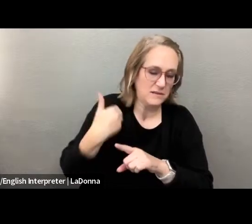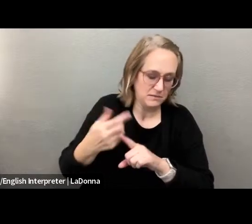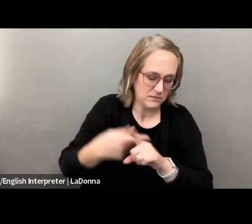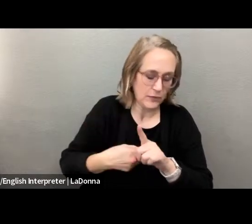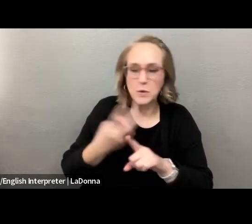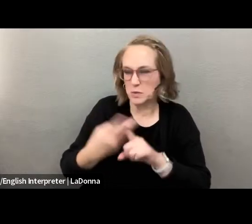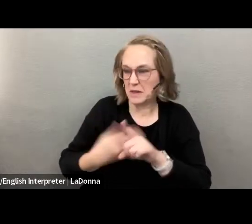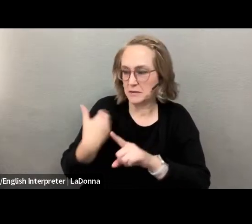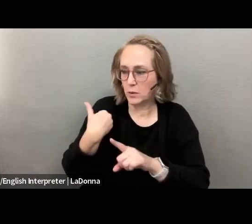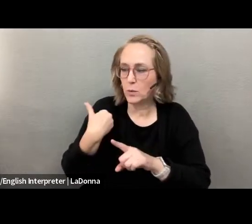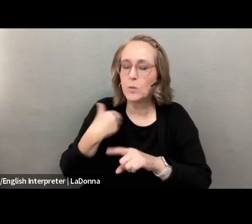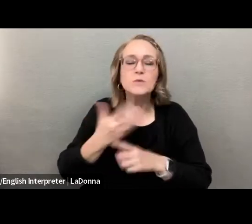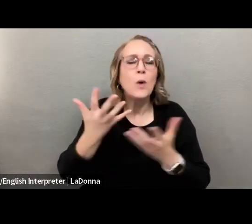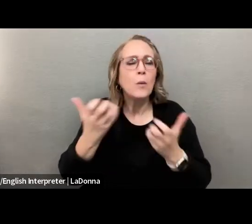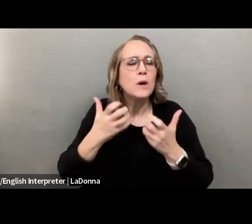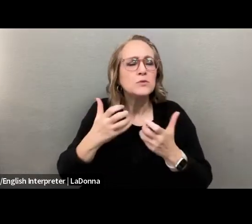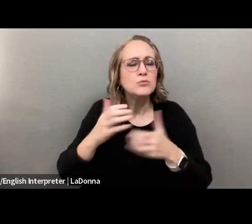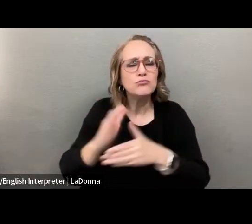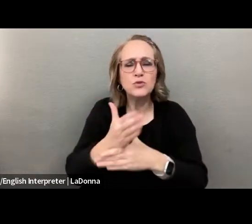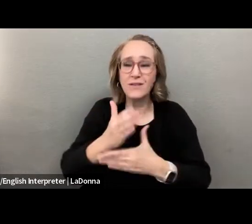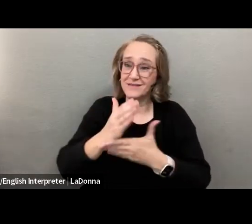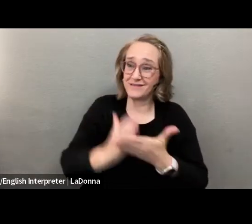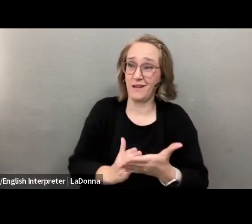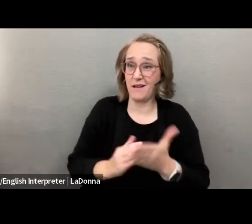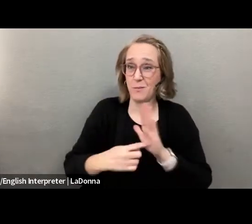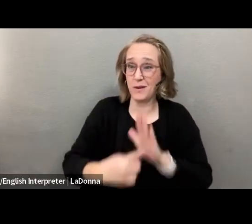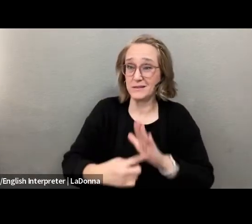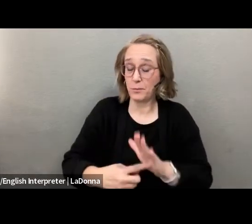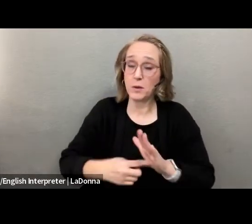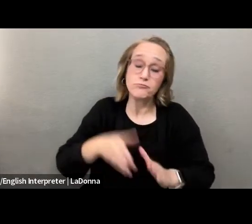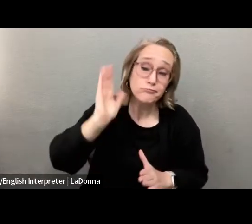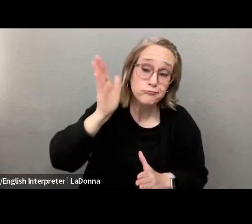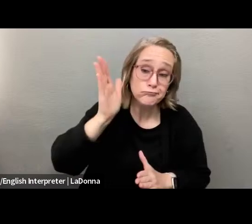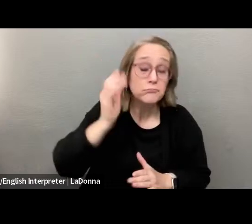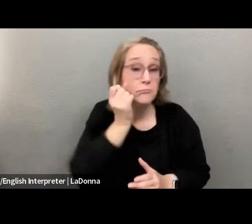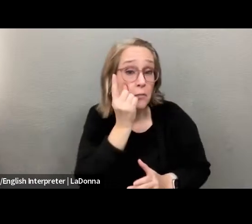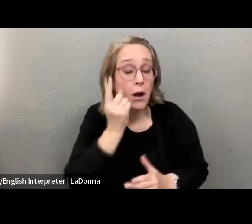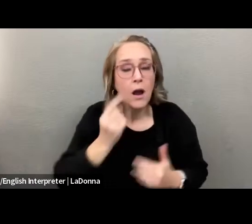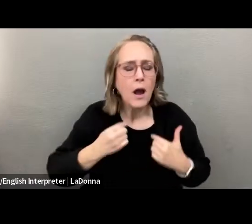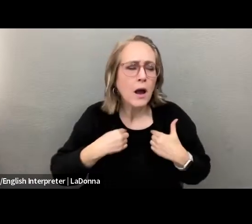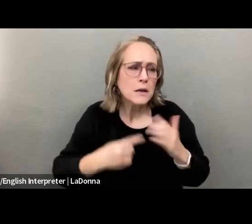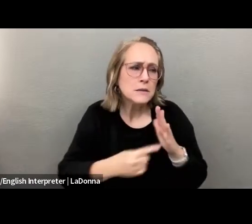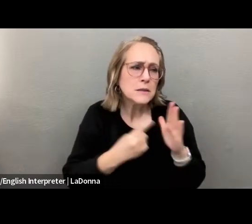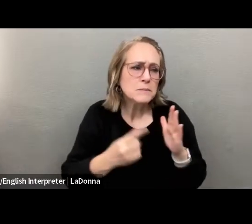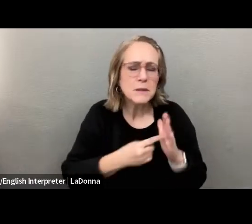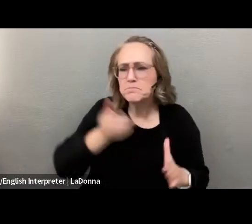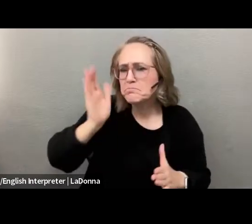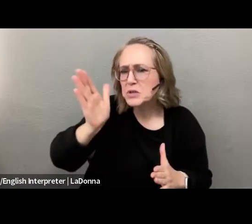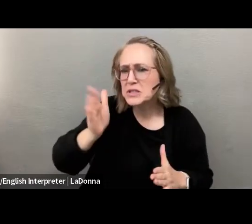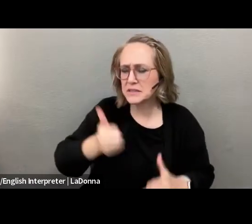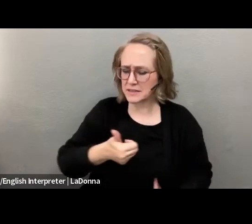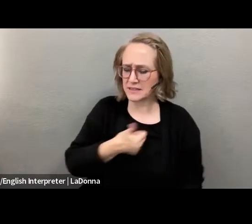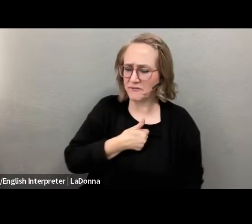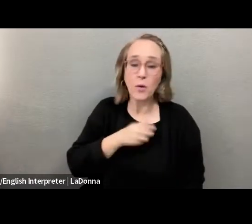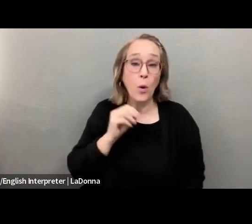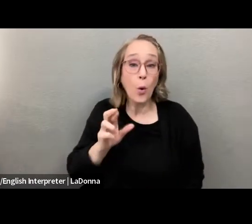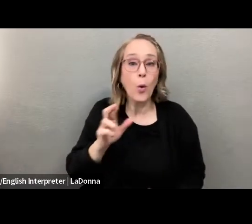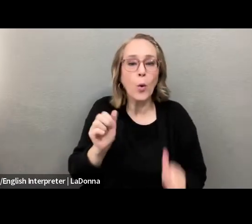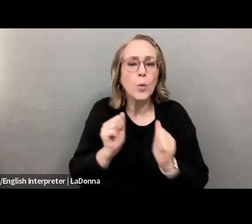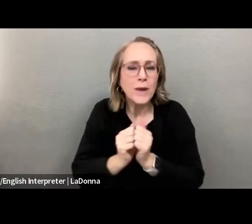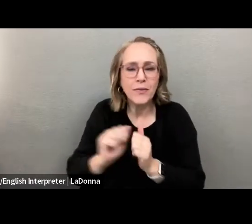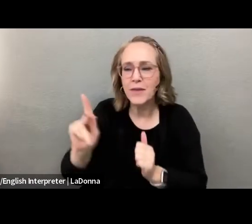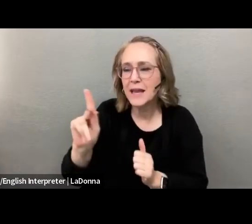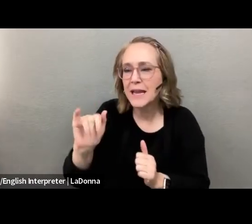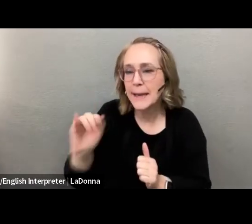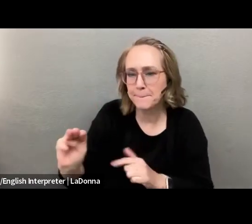of some of the presentations that I do either by myself, or I often present with Kim Menard, who's our